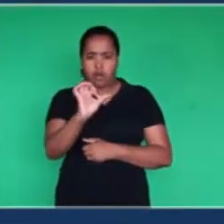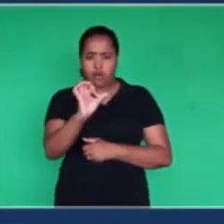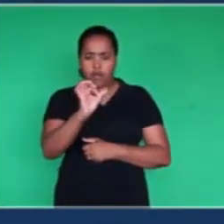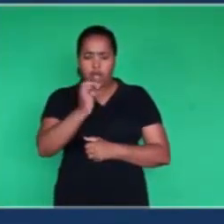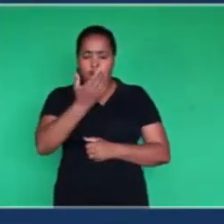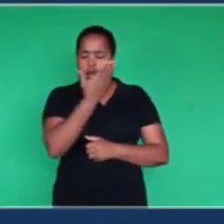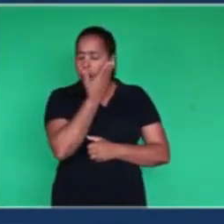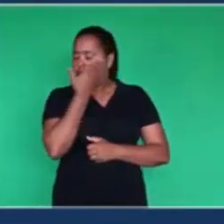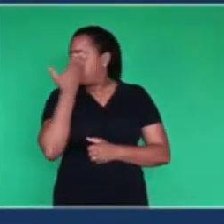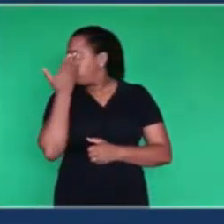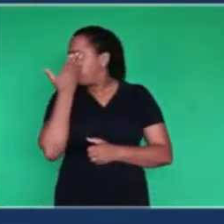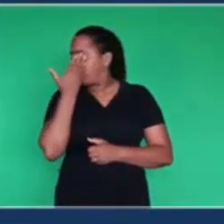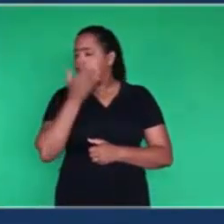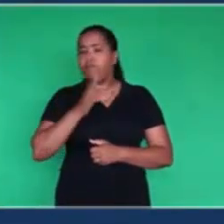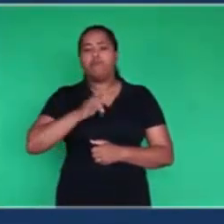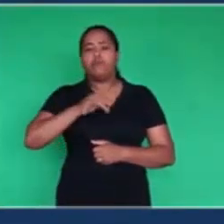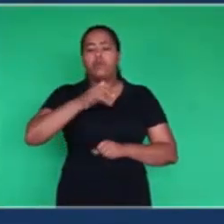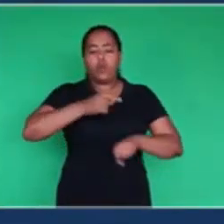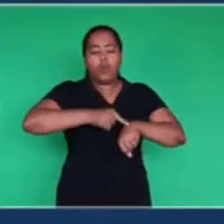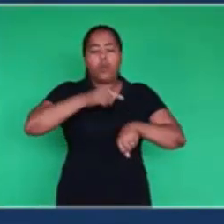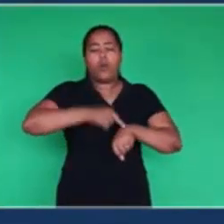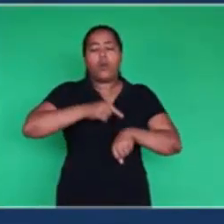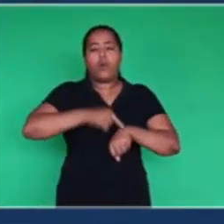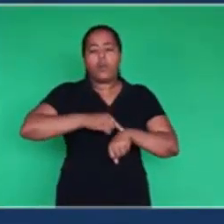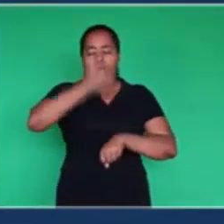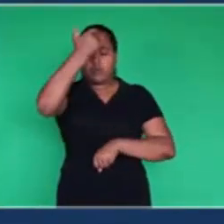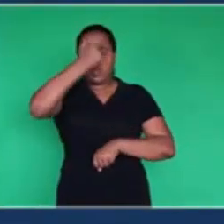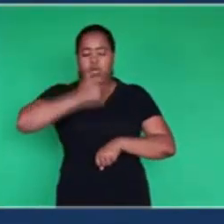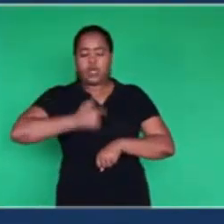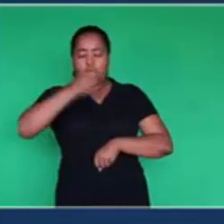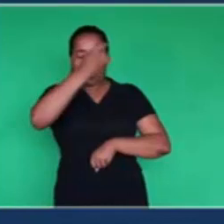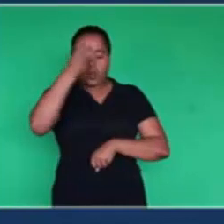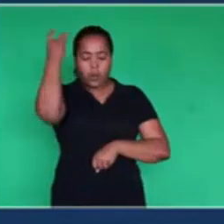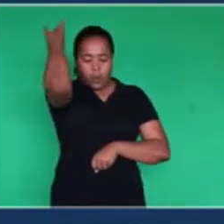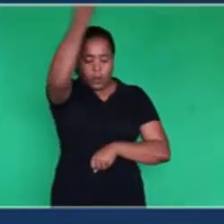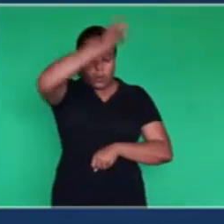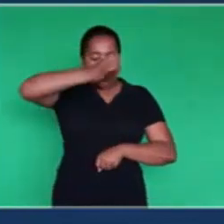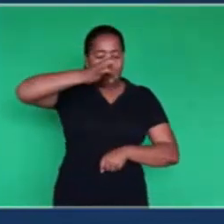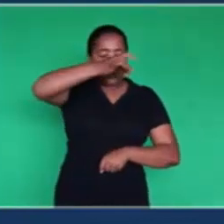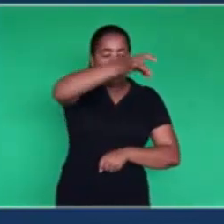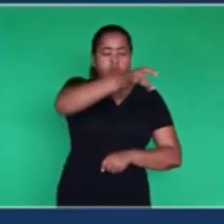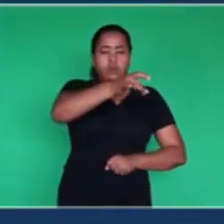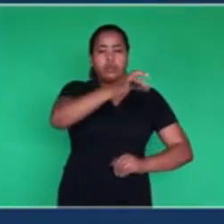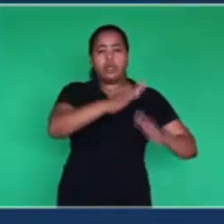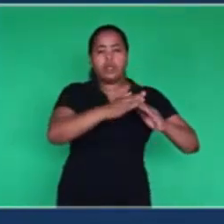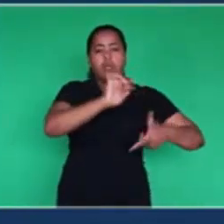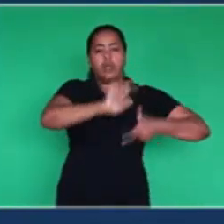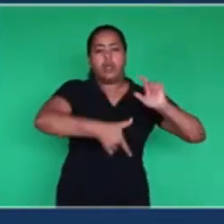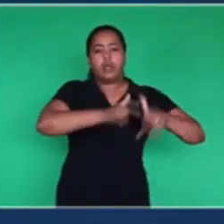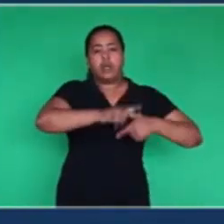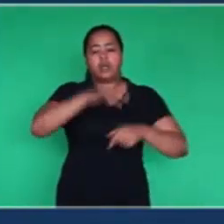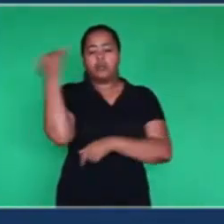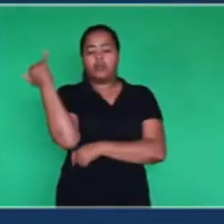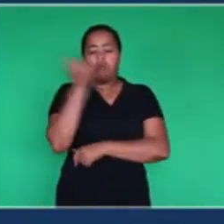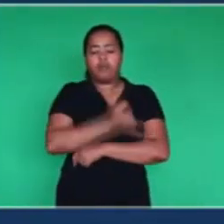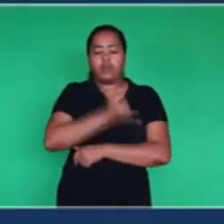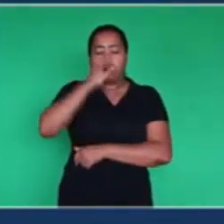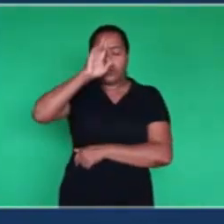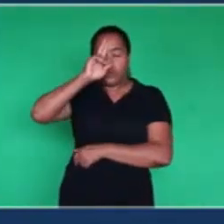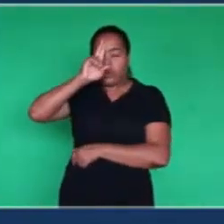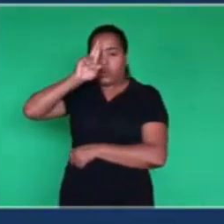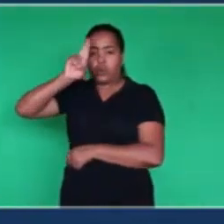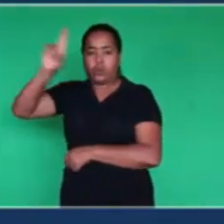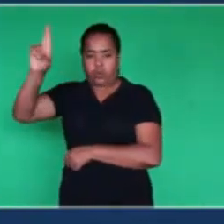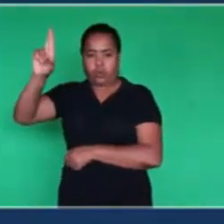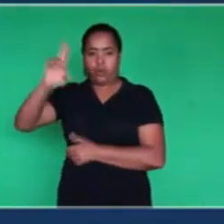my face from them anymore, for I shall have poured my spirit on the house of Israel, says the